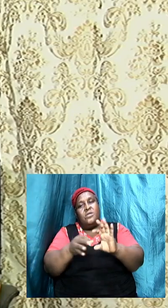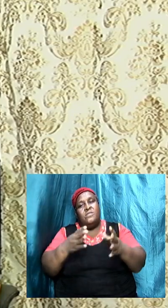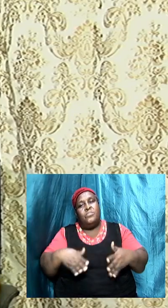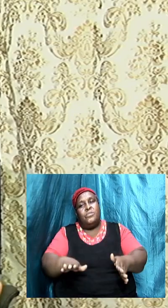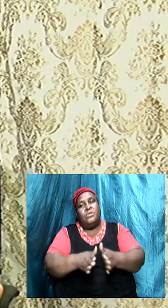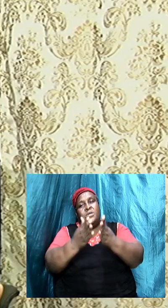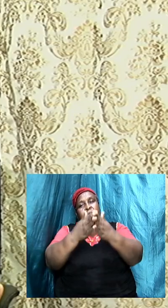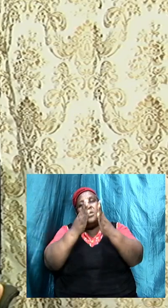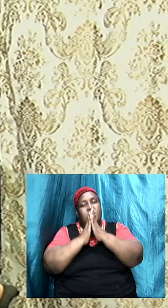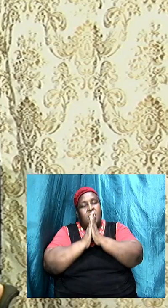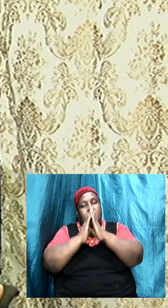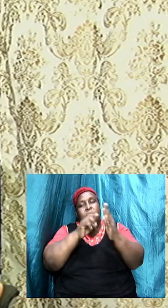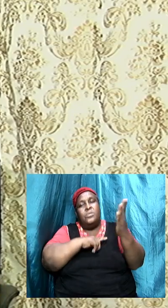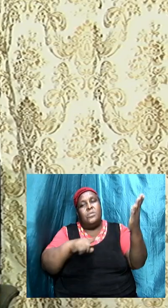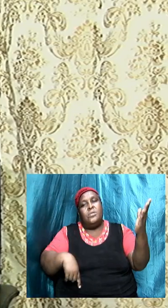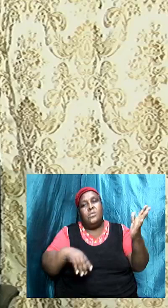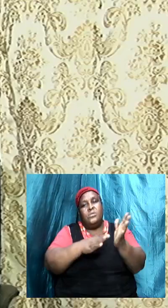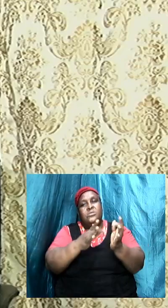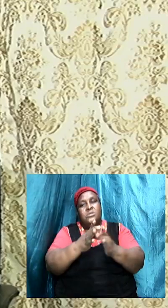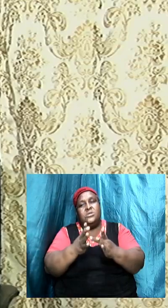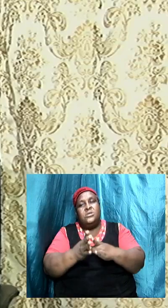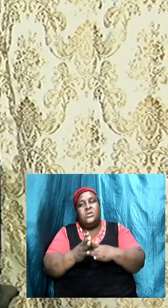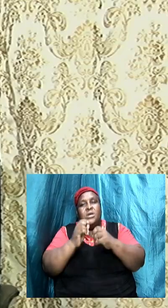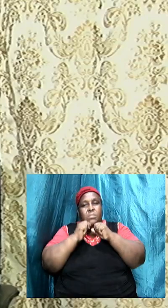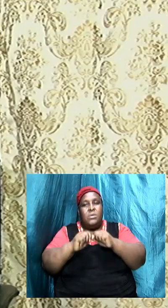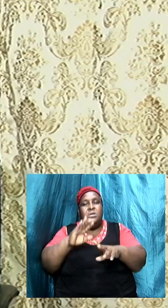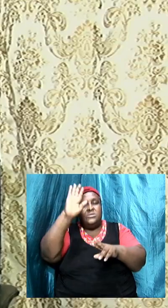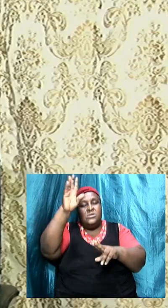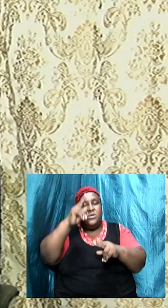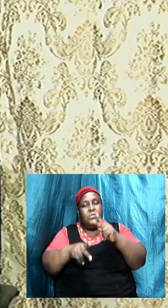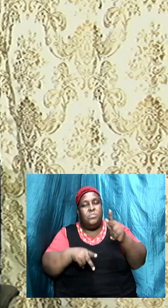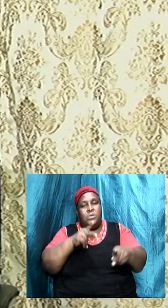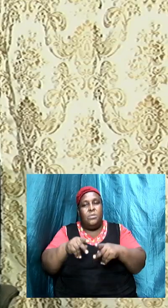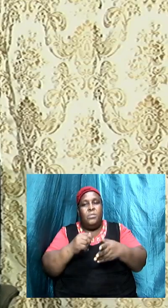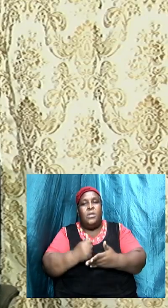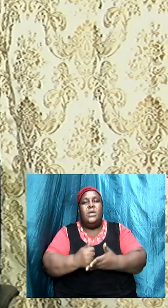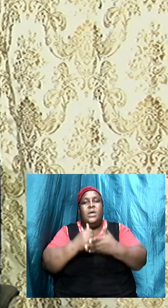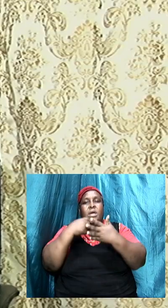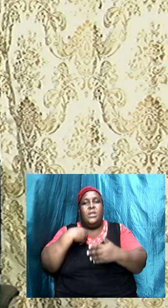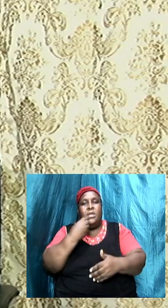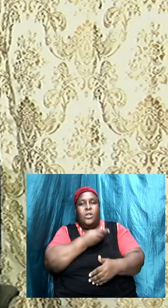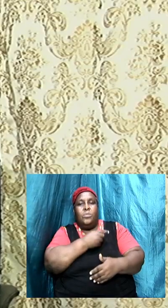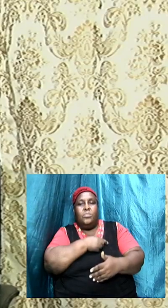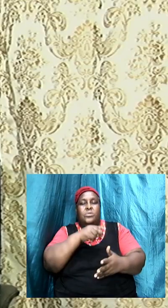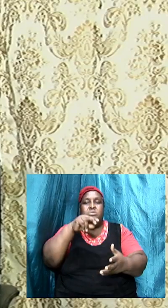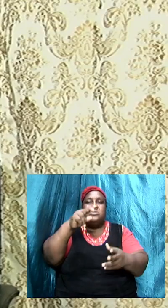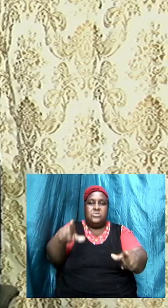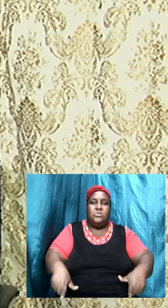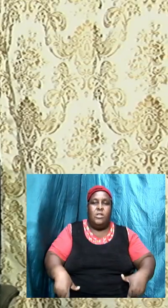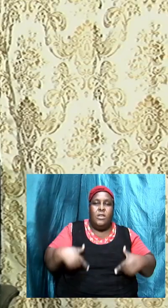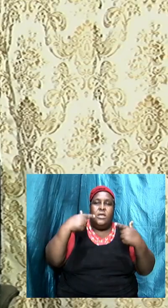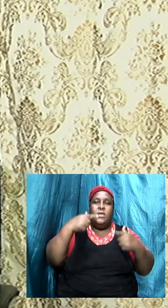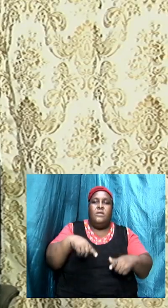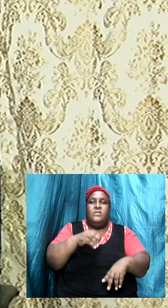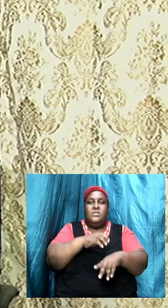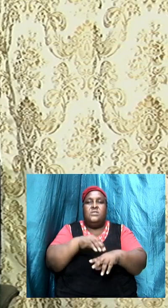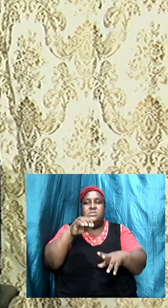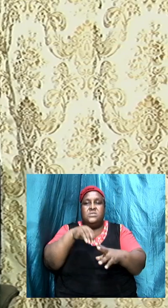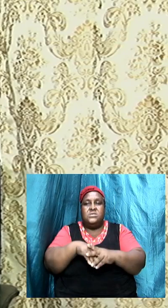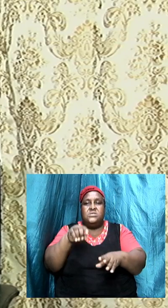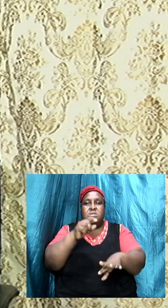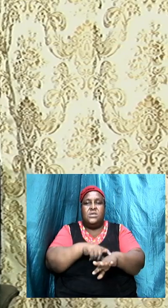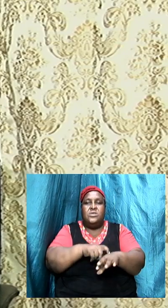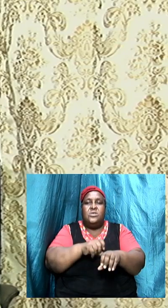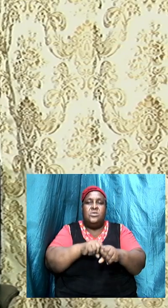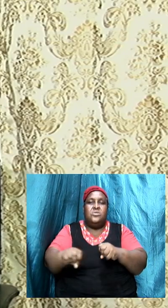We pray, Lord Jesus, God, that you will bless your people, that you will help us to stand in this time when there are